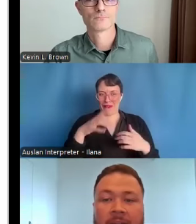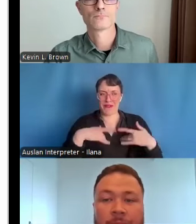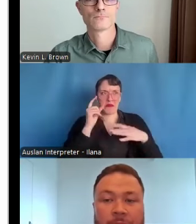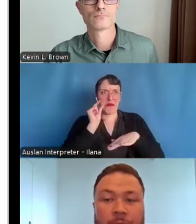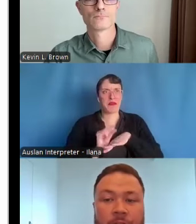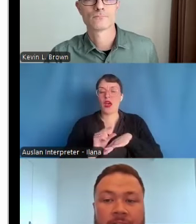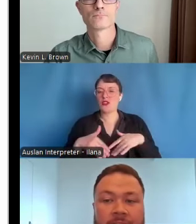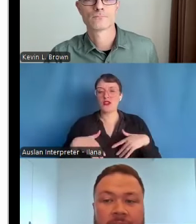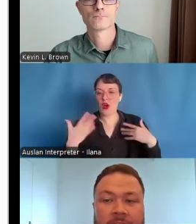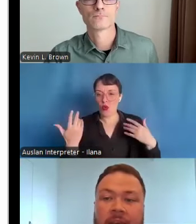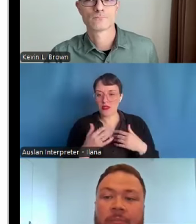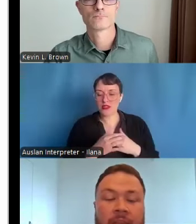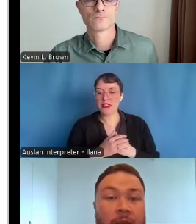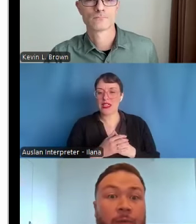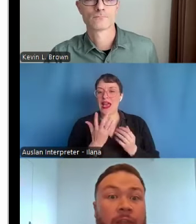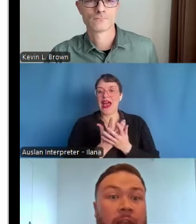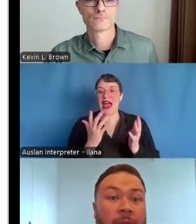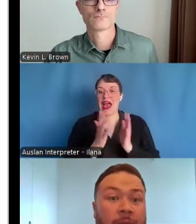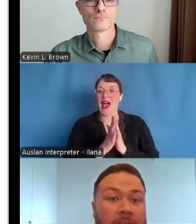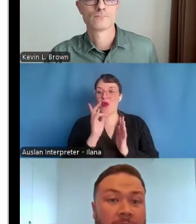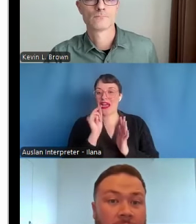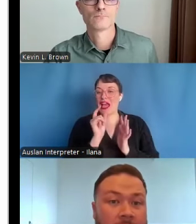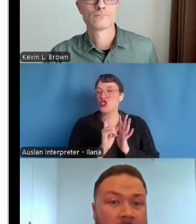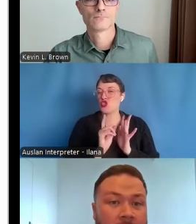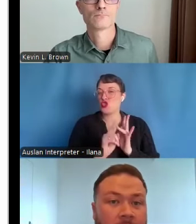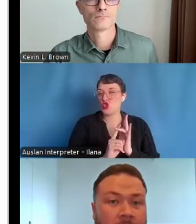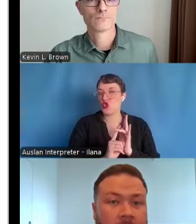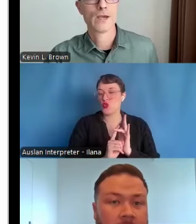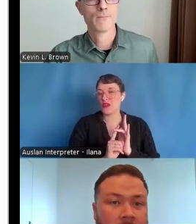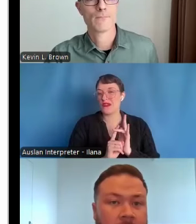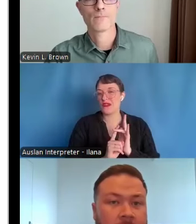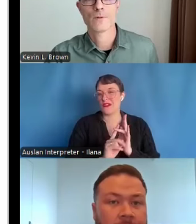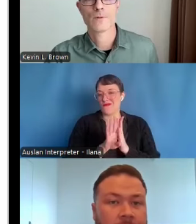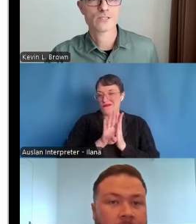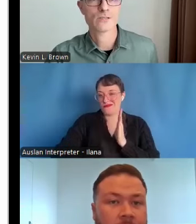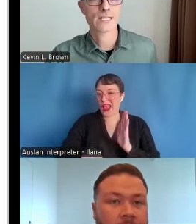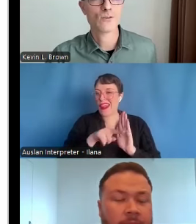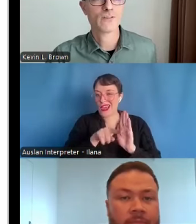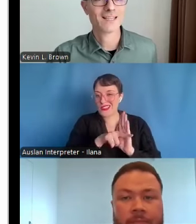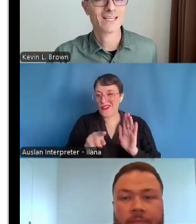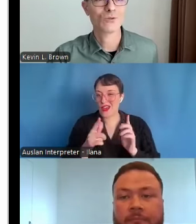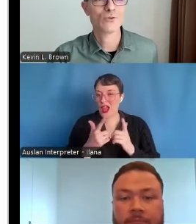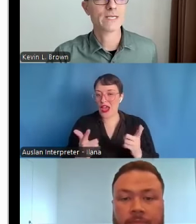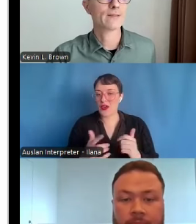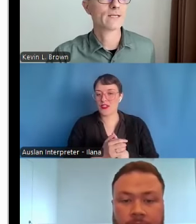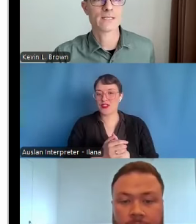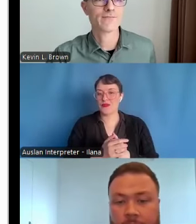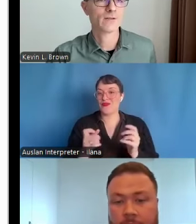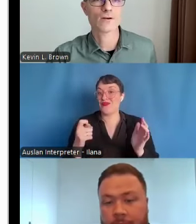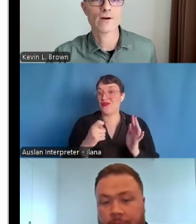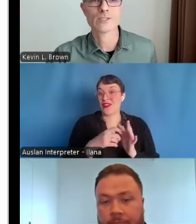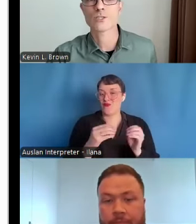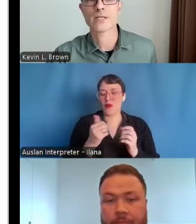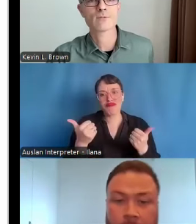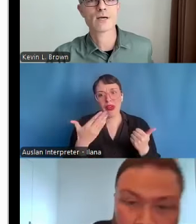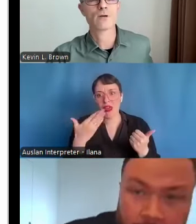how that principle works with alignment with that request? Yep. Awesome questions. Thank you, Finn. Thank you, Lucy. And this is definitely